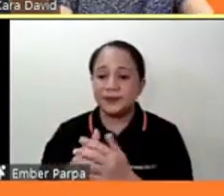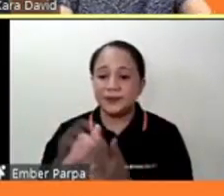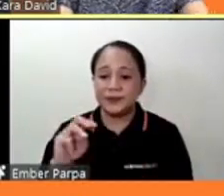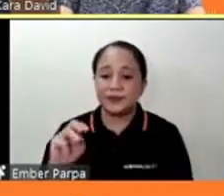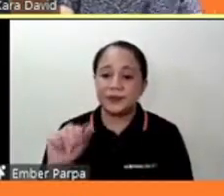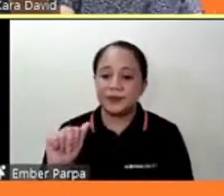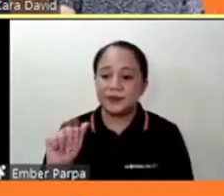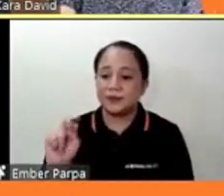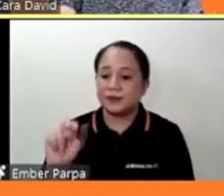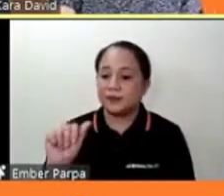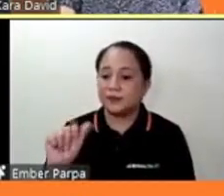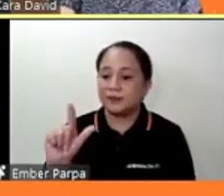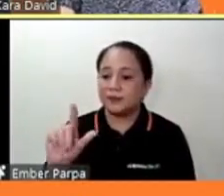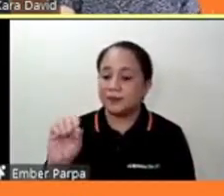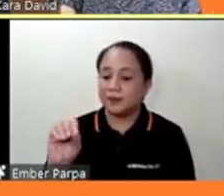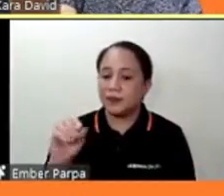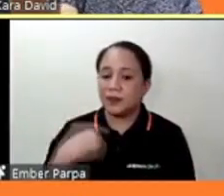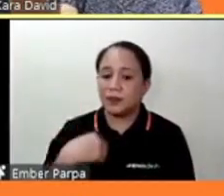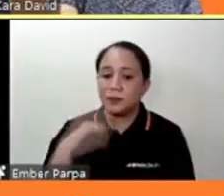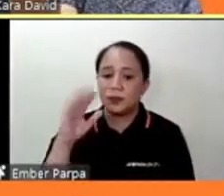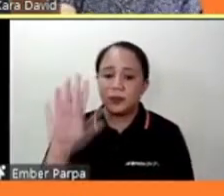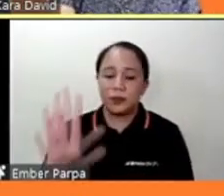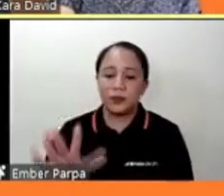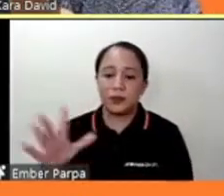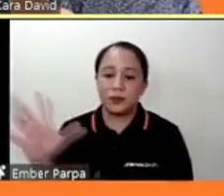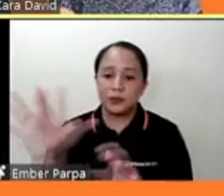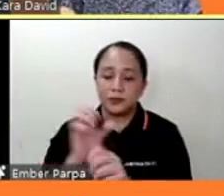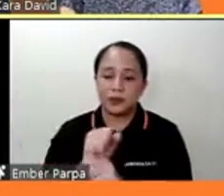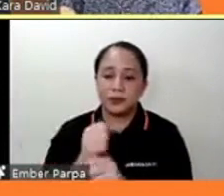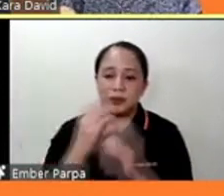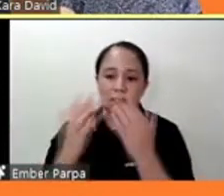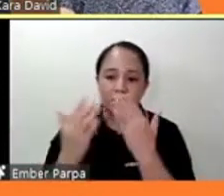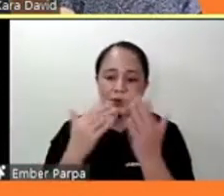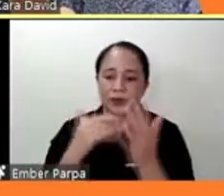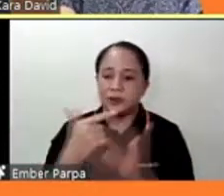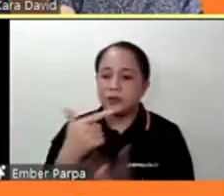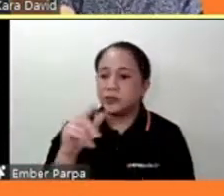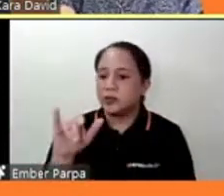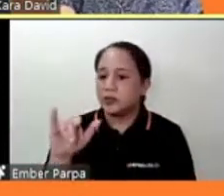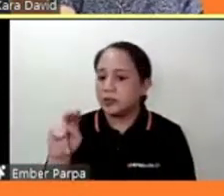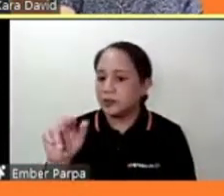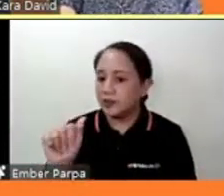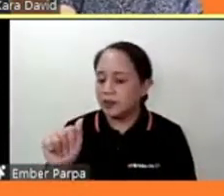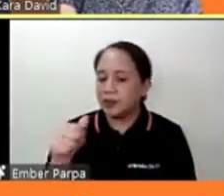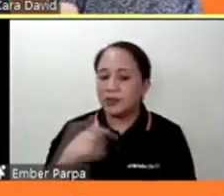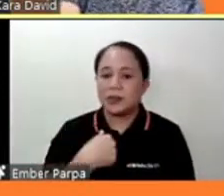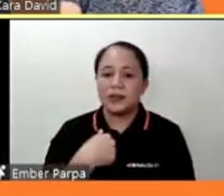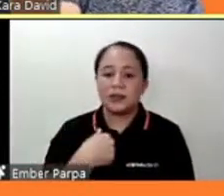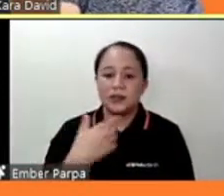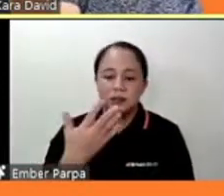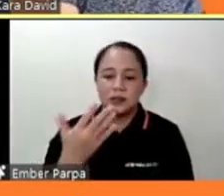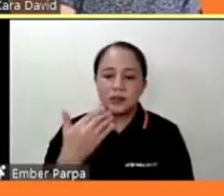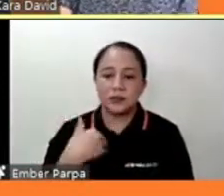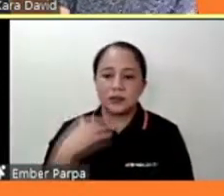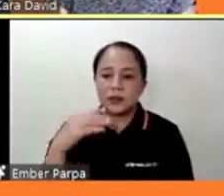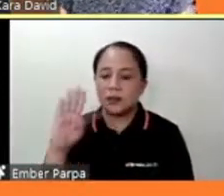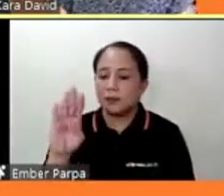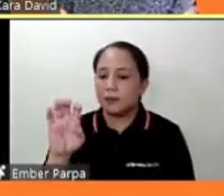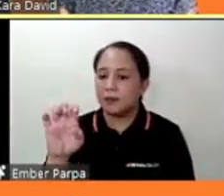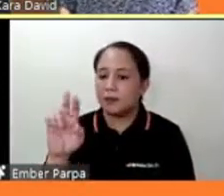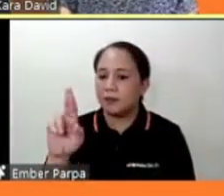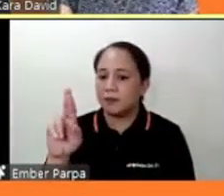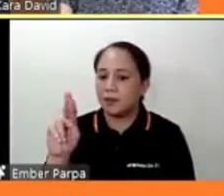Thank you very much for that wonderful synthesis. Thank you, Dr. Gina Hechanova Alampay and Dr. Bernadette